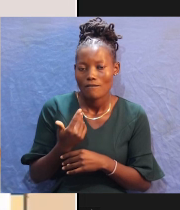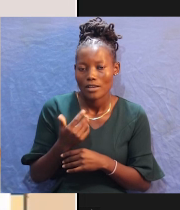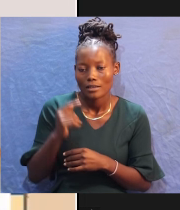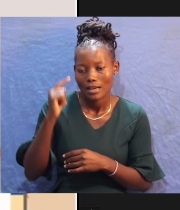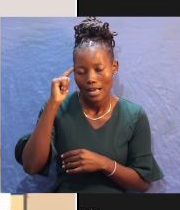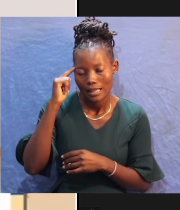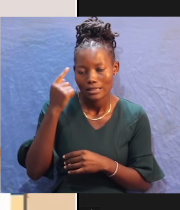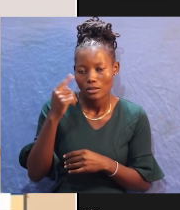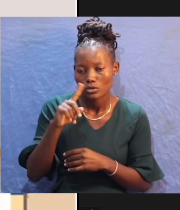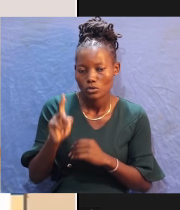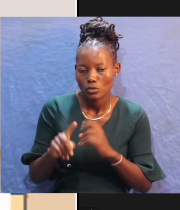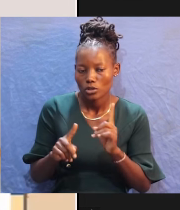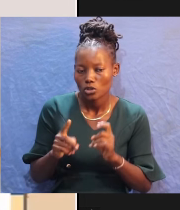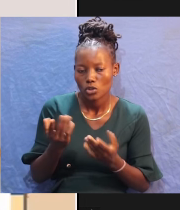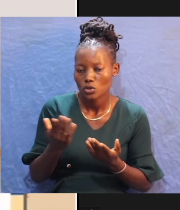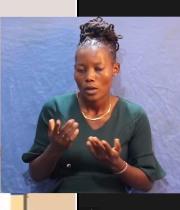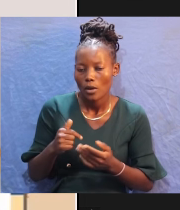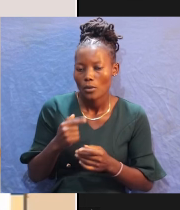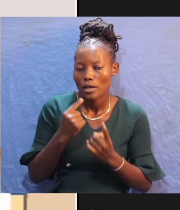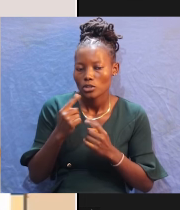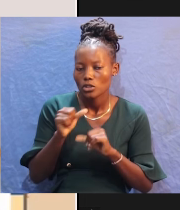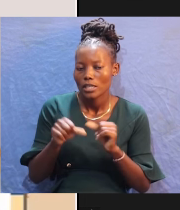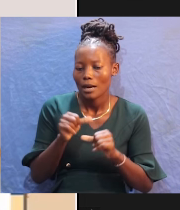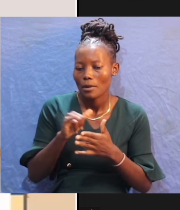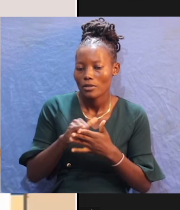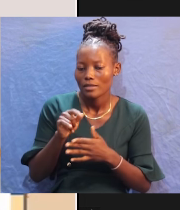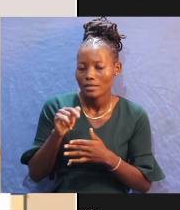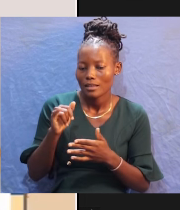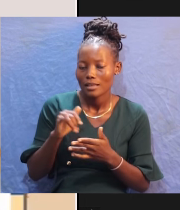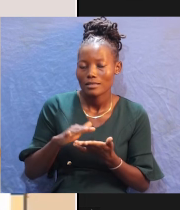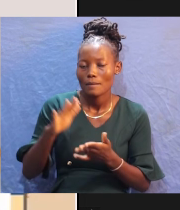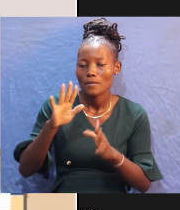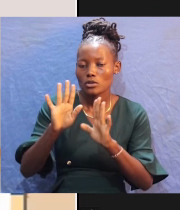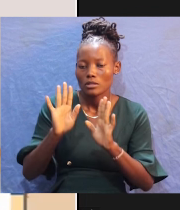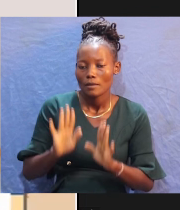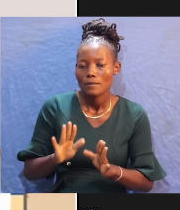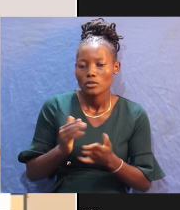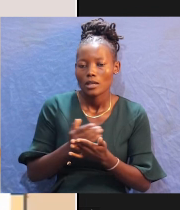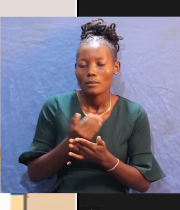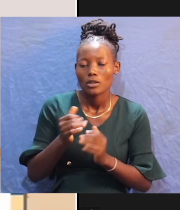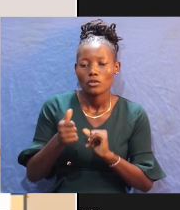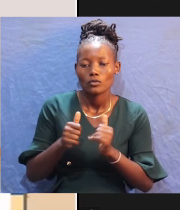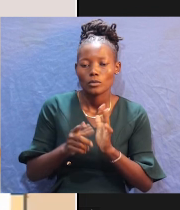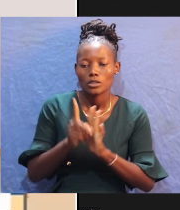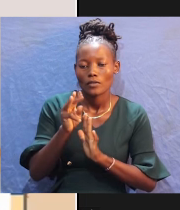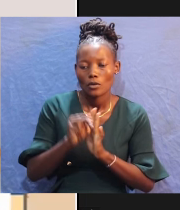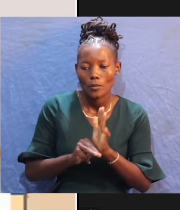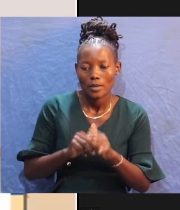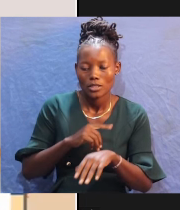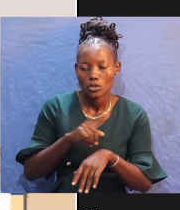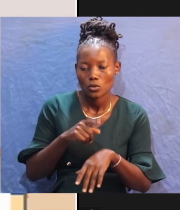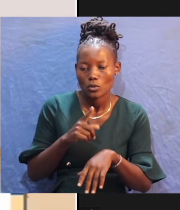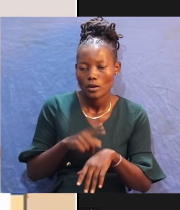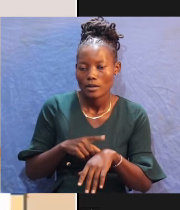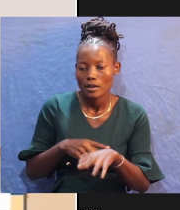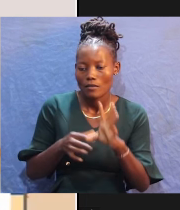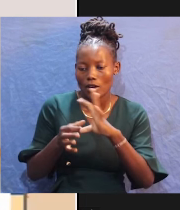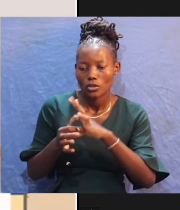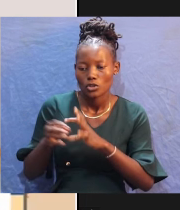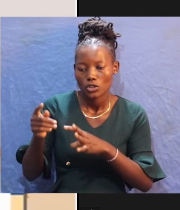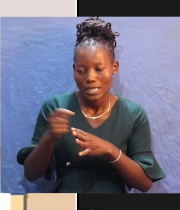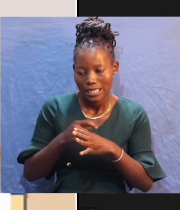have 30 children here, I have to do activities. For example, I will take football elements, I